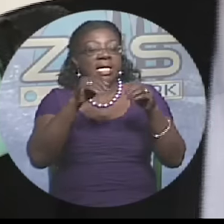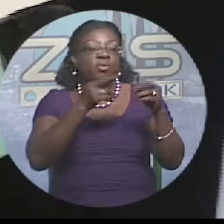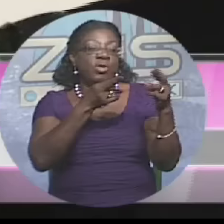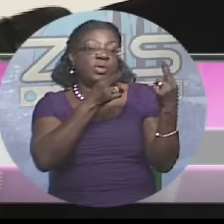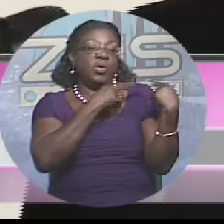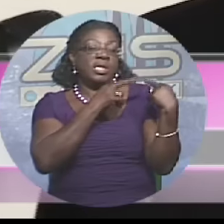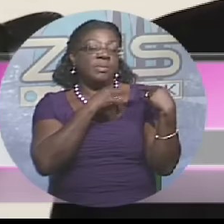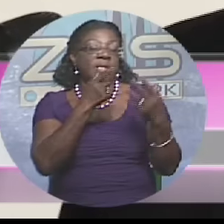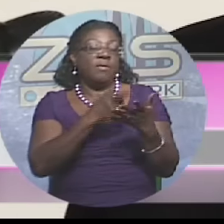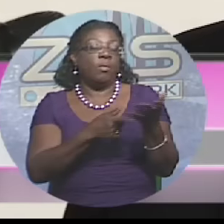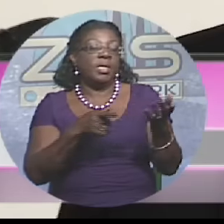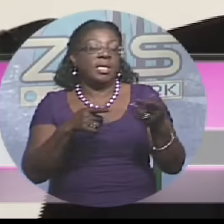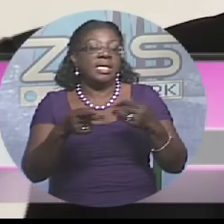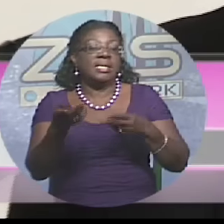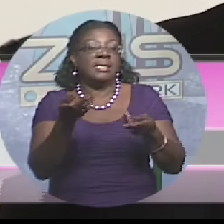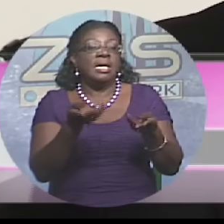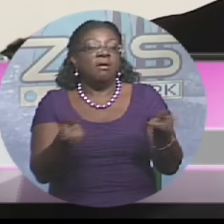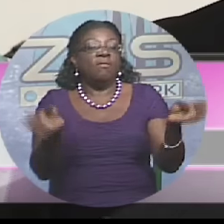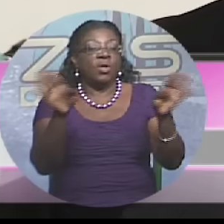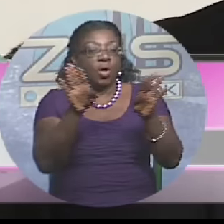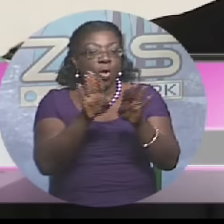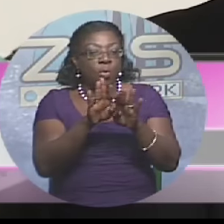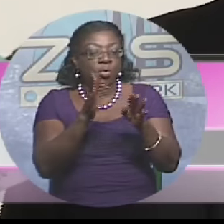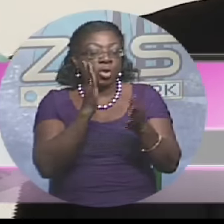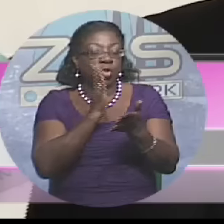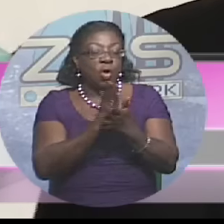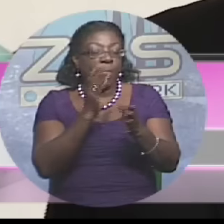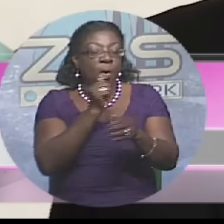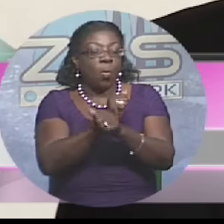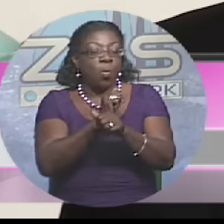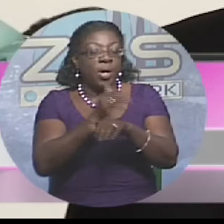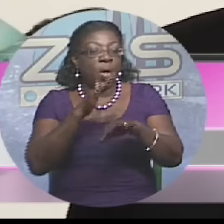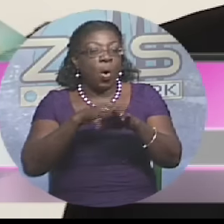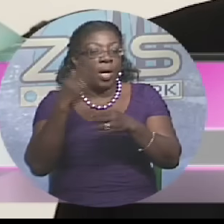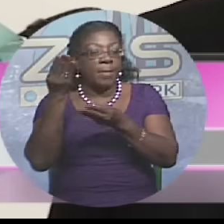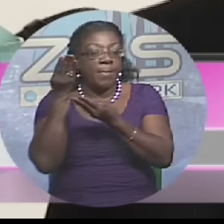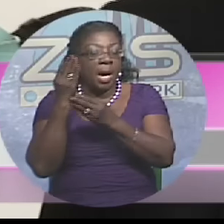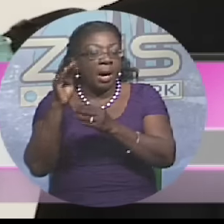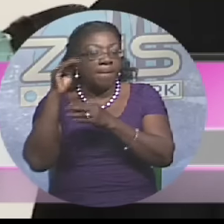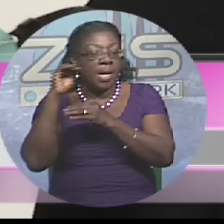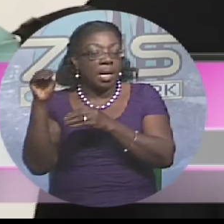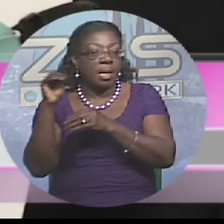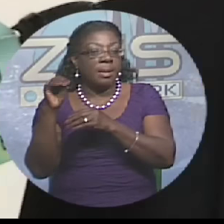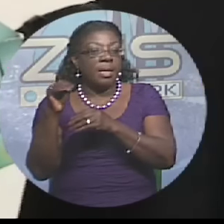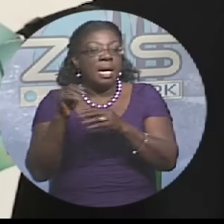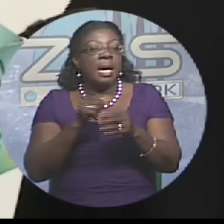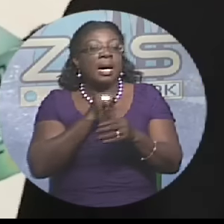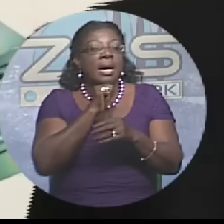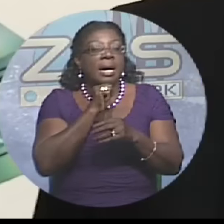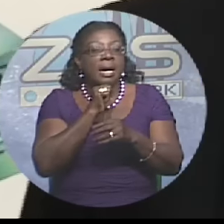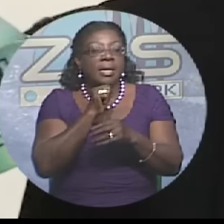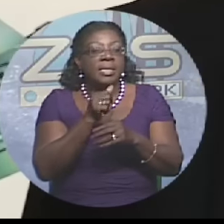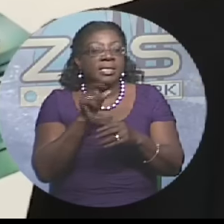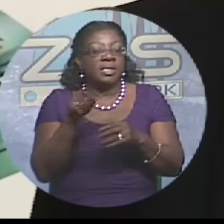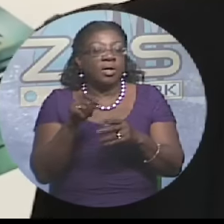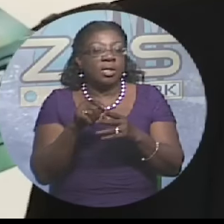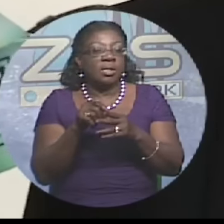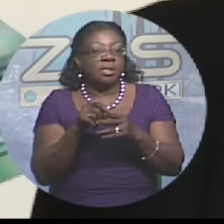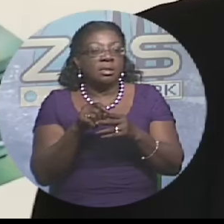for what's going on. And I think that's an unfair criticism of him because, I'm not a party. He's not a party